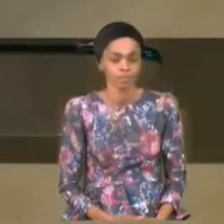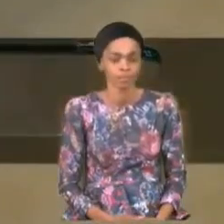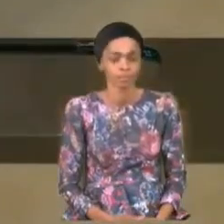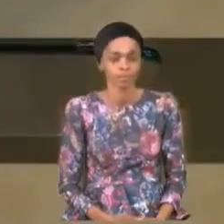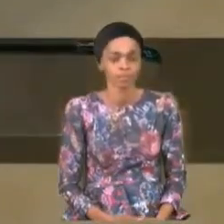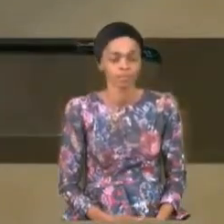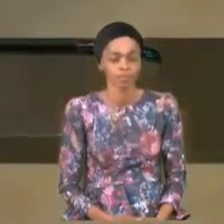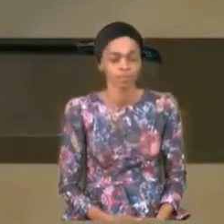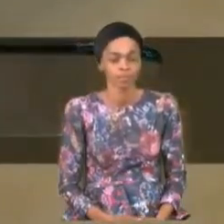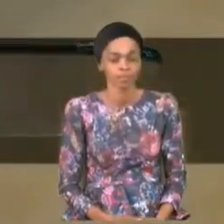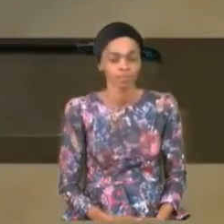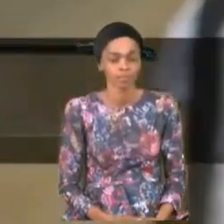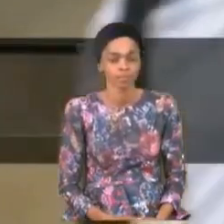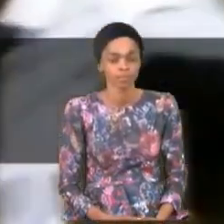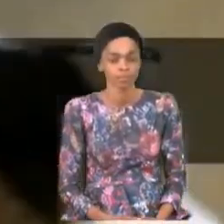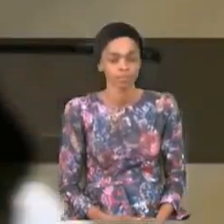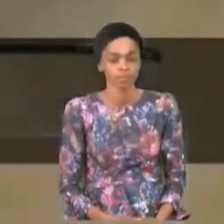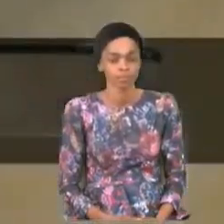to the work.